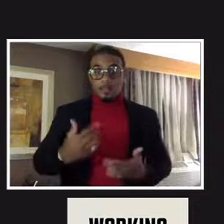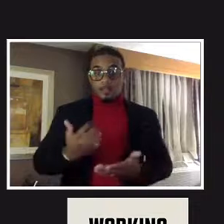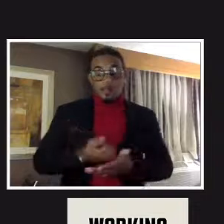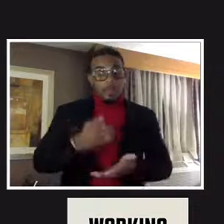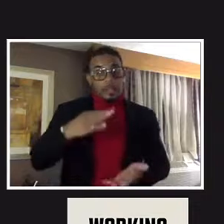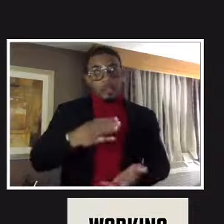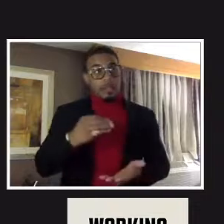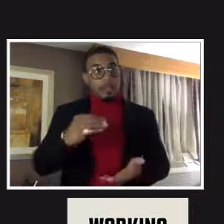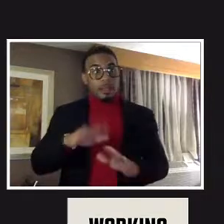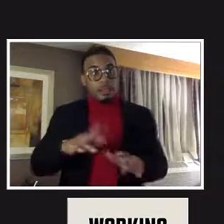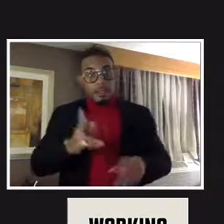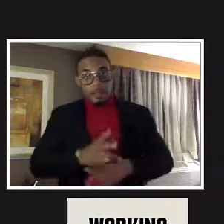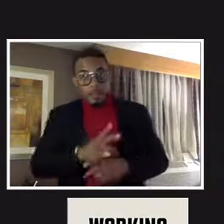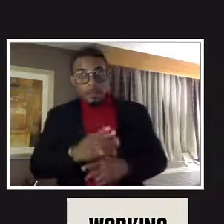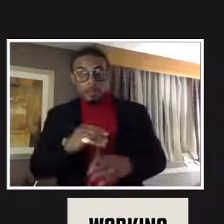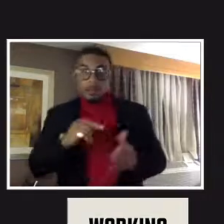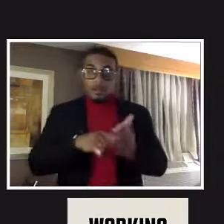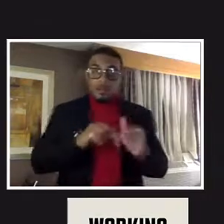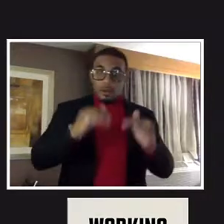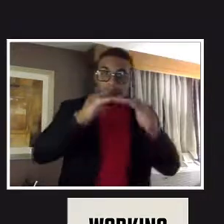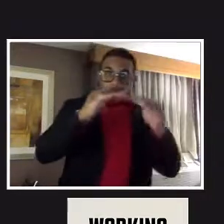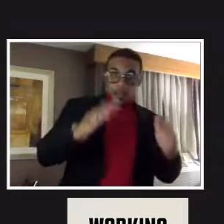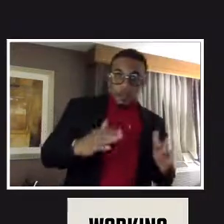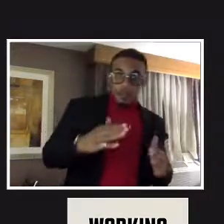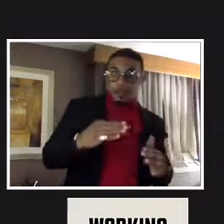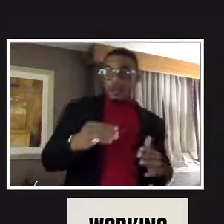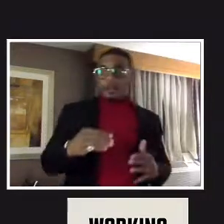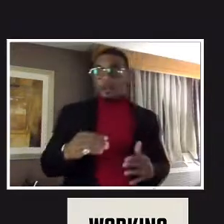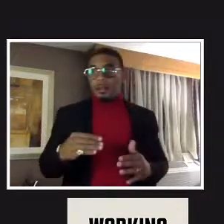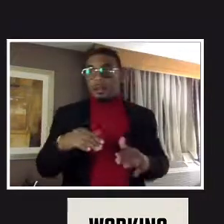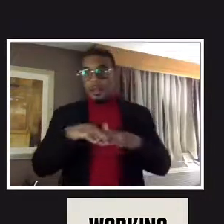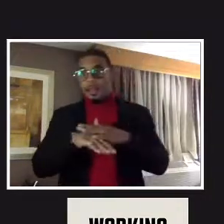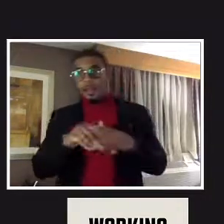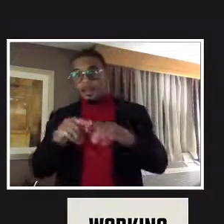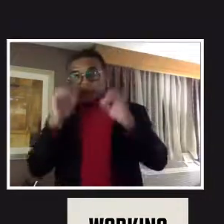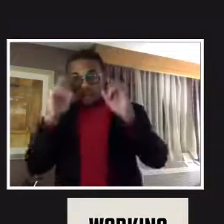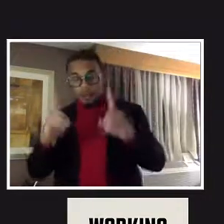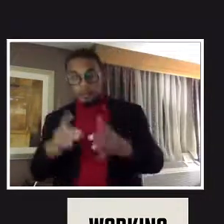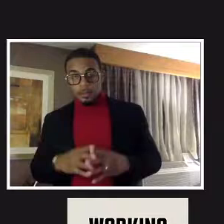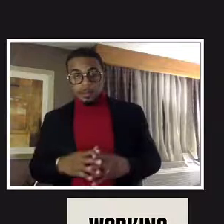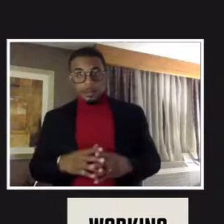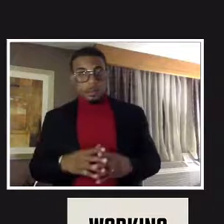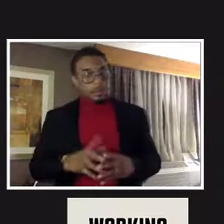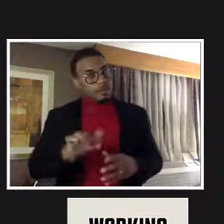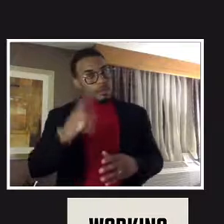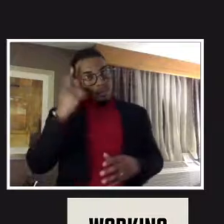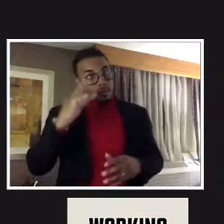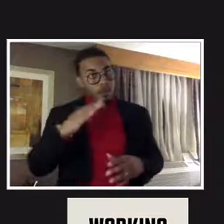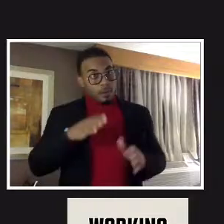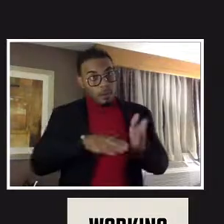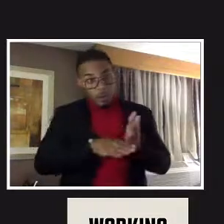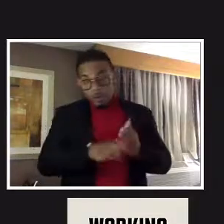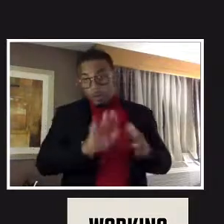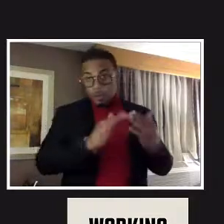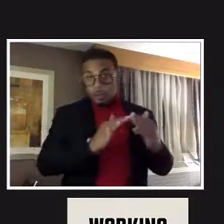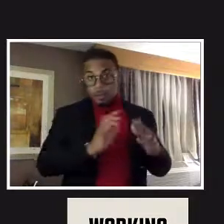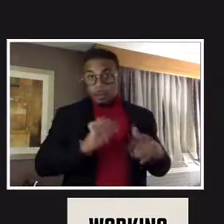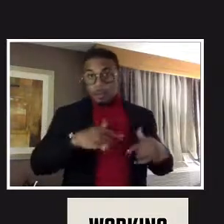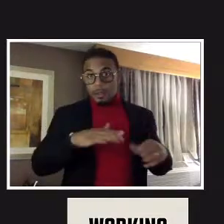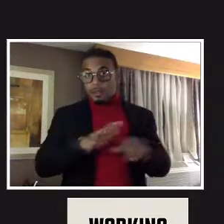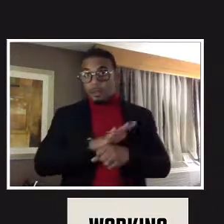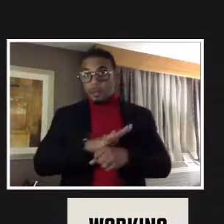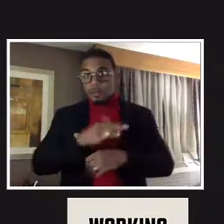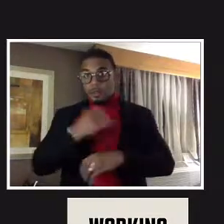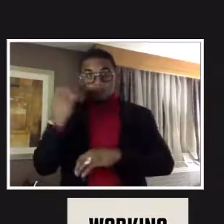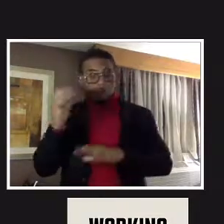and childcare and affordable housing and access to education. It's for minority communities that have been totally